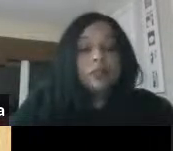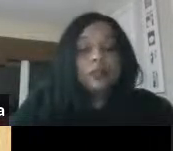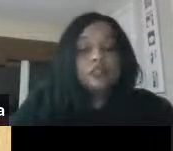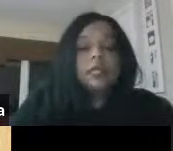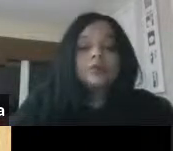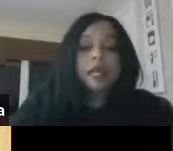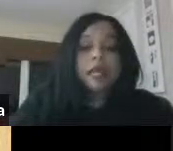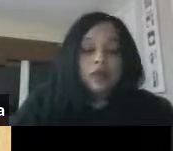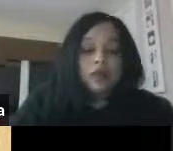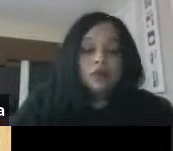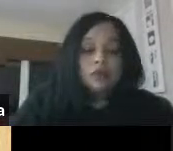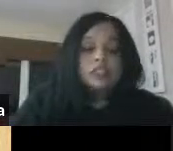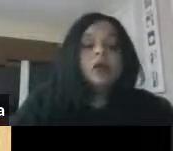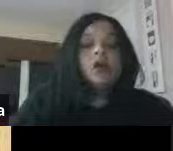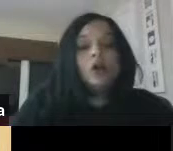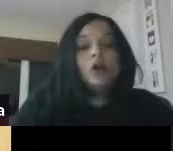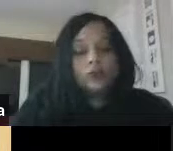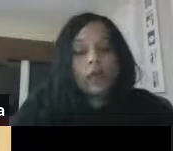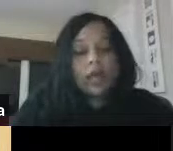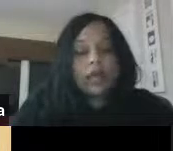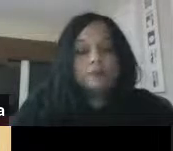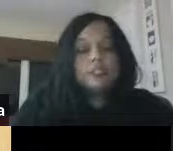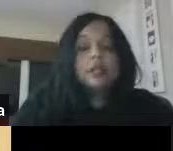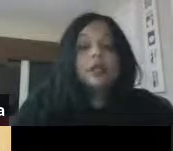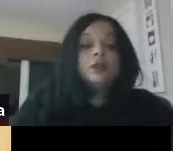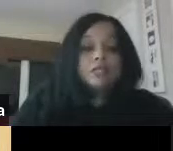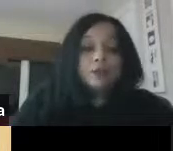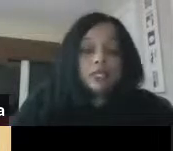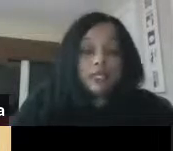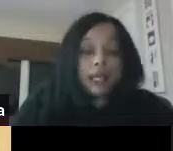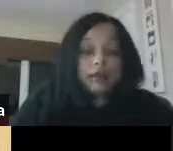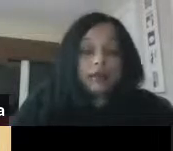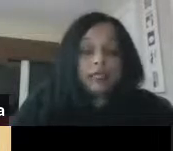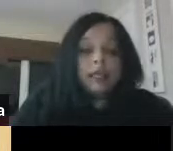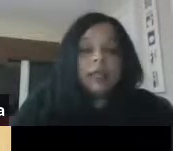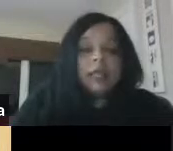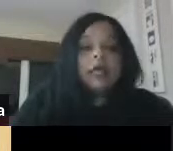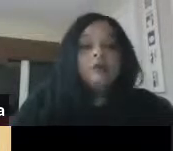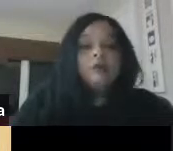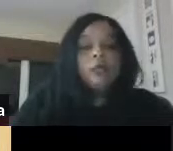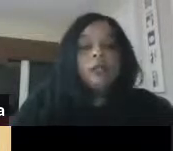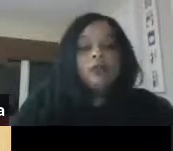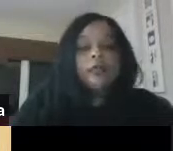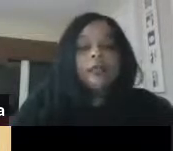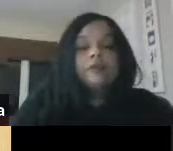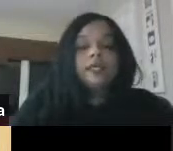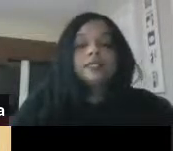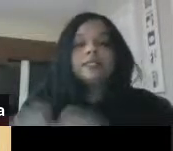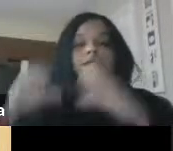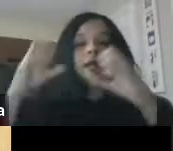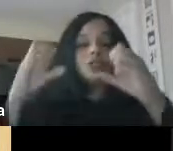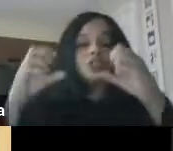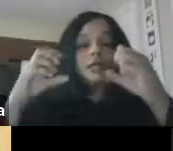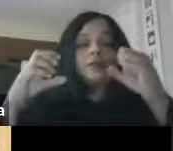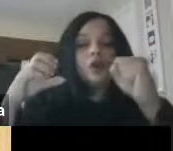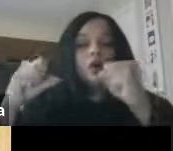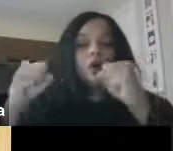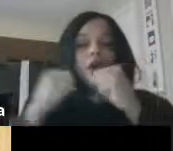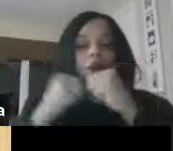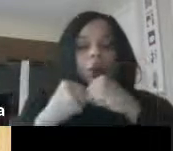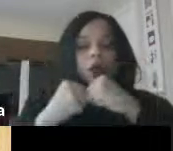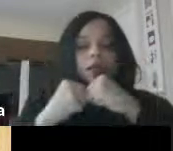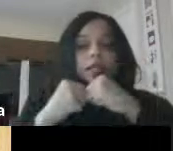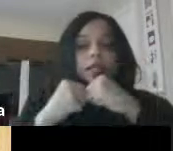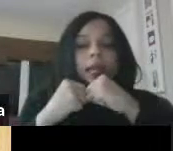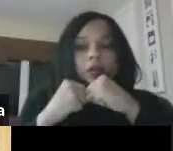copy figures that have angles, overlaps, three-dimensionality. And we're really looking if they can understand the